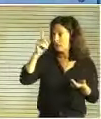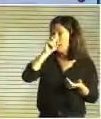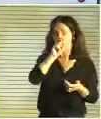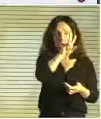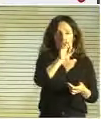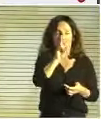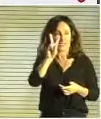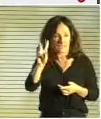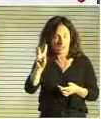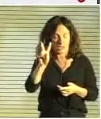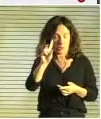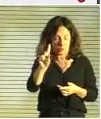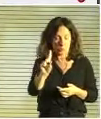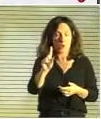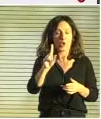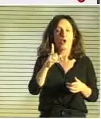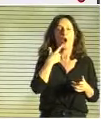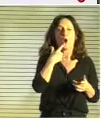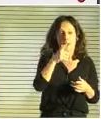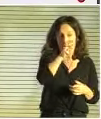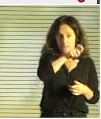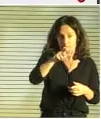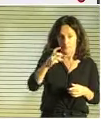When we discussed about our title,